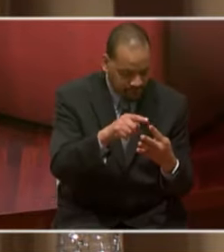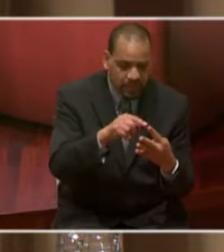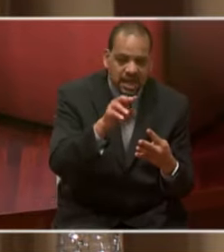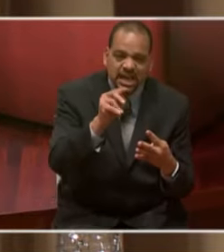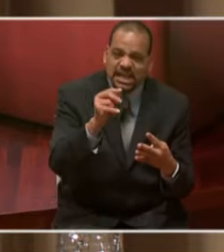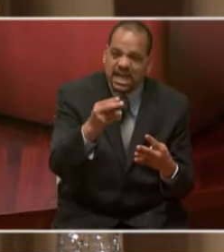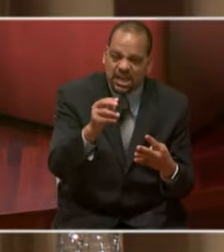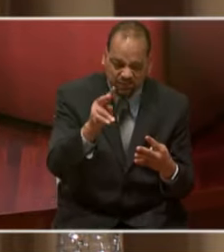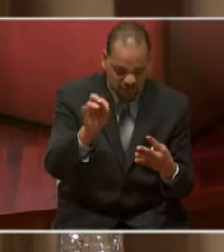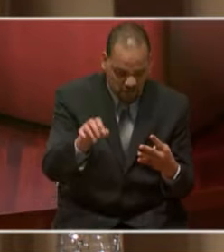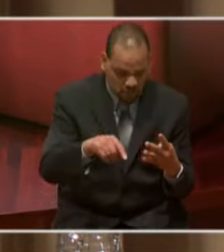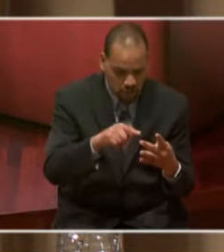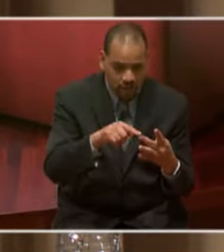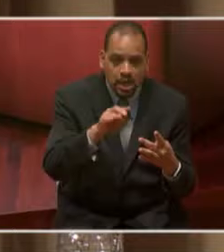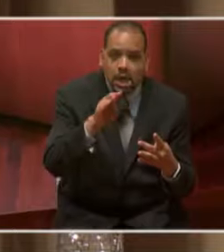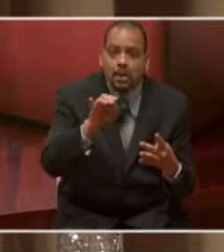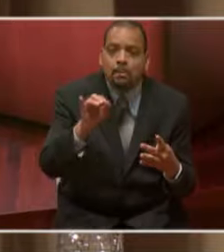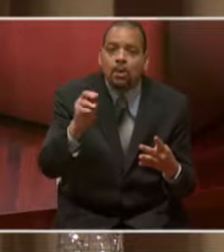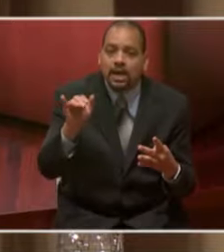We gave this,